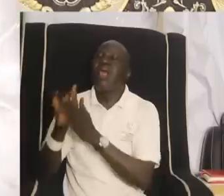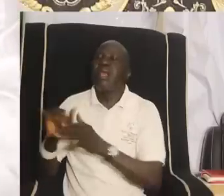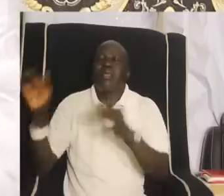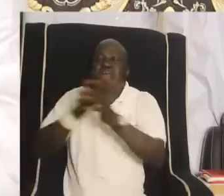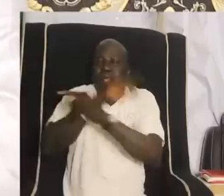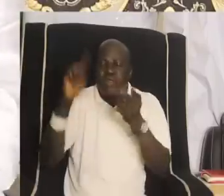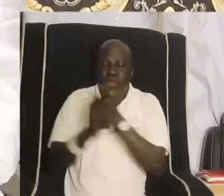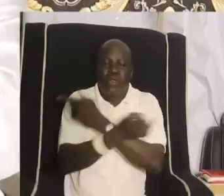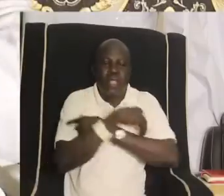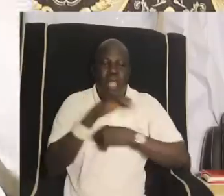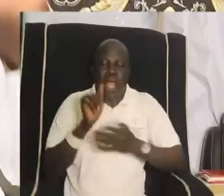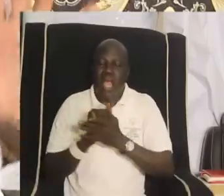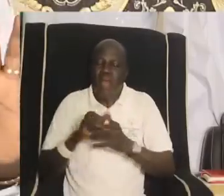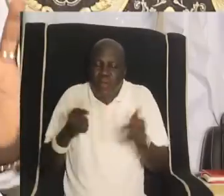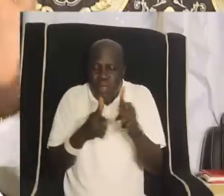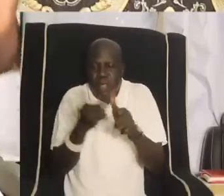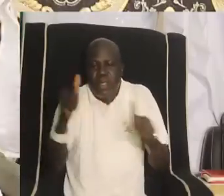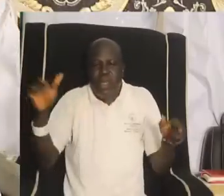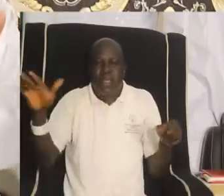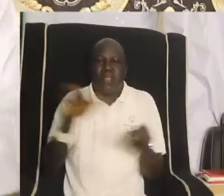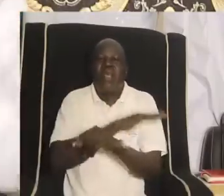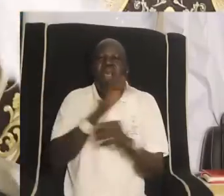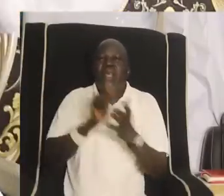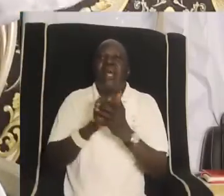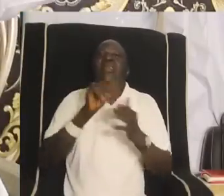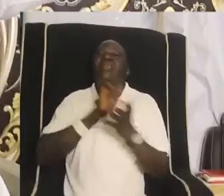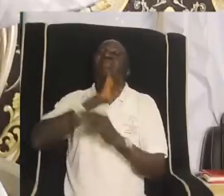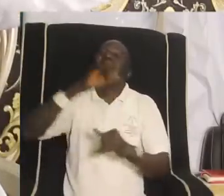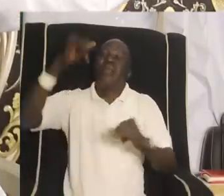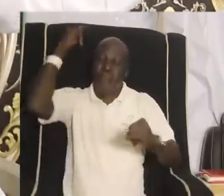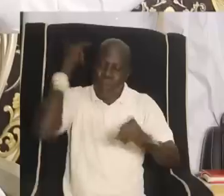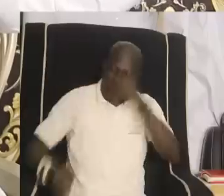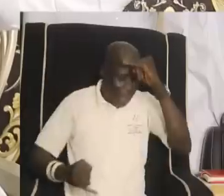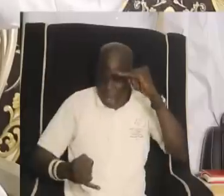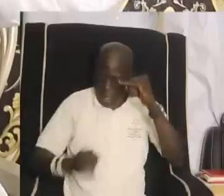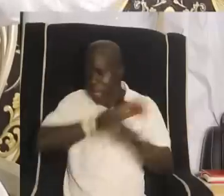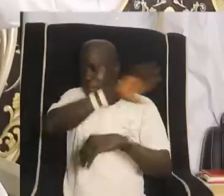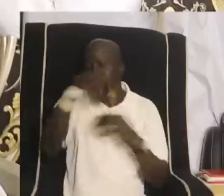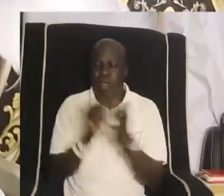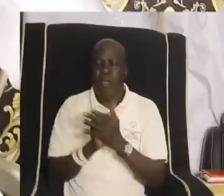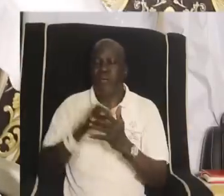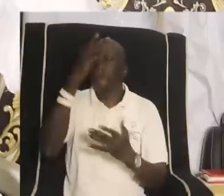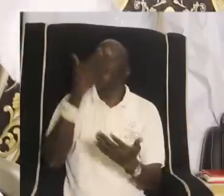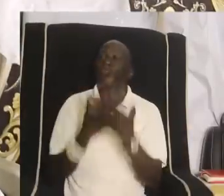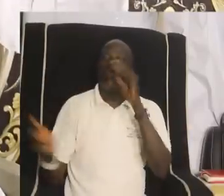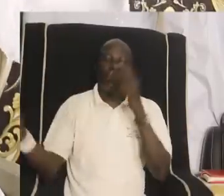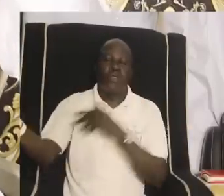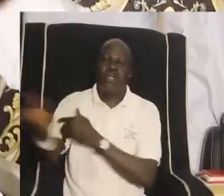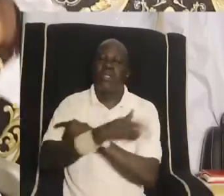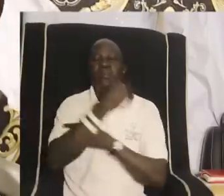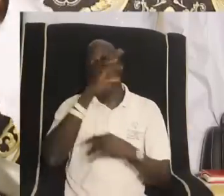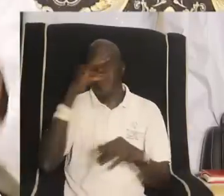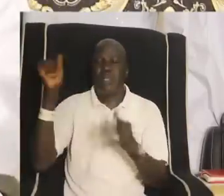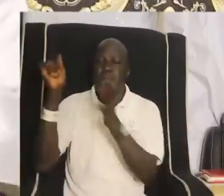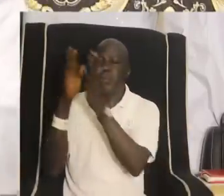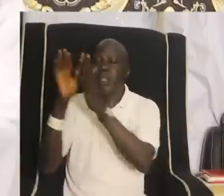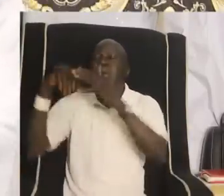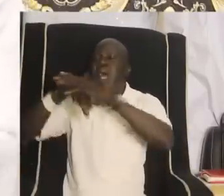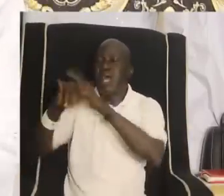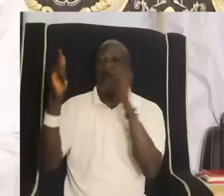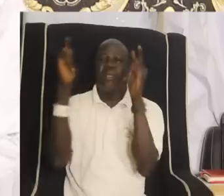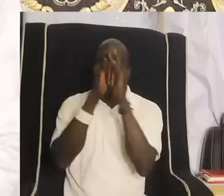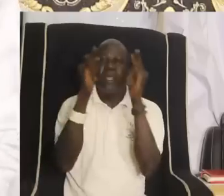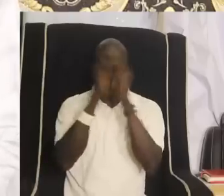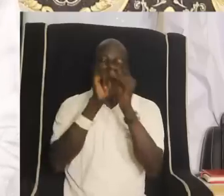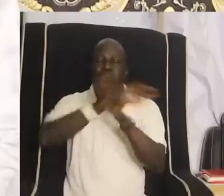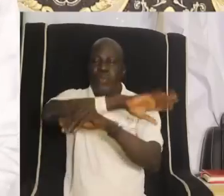name. Tonight will be powerful. It's grand finale for the third day. Yes. Let us meet